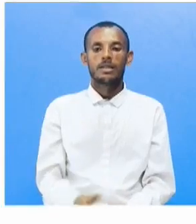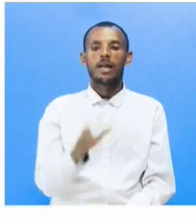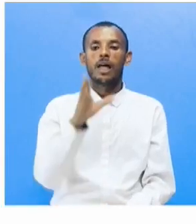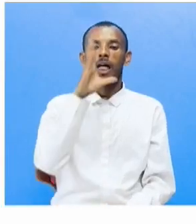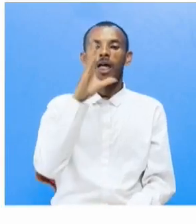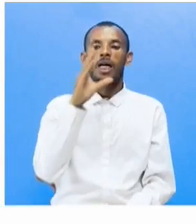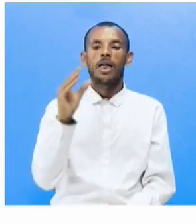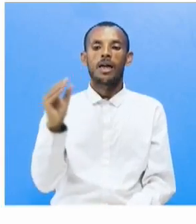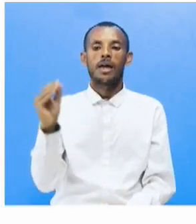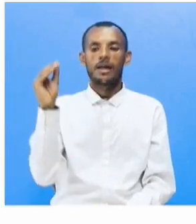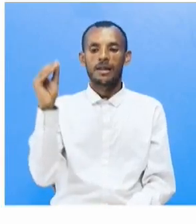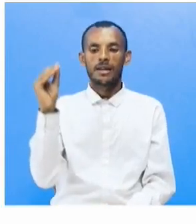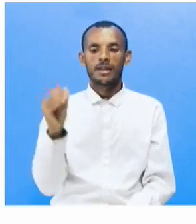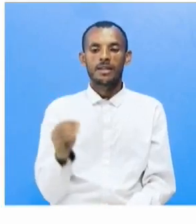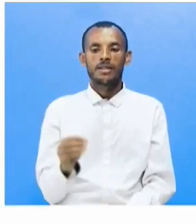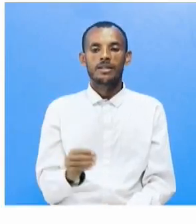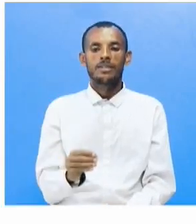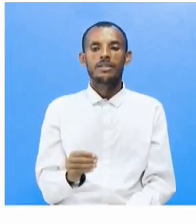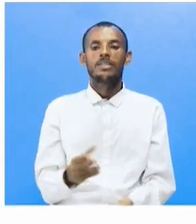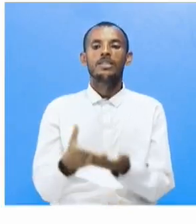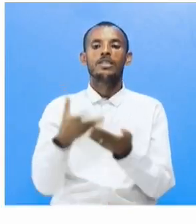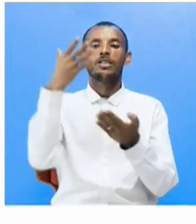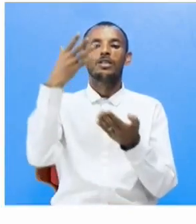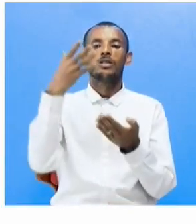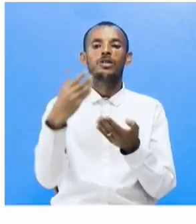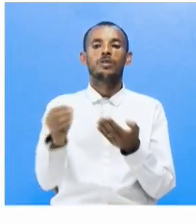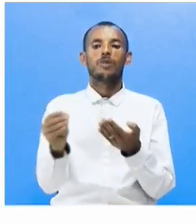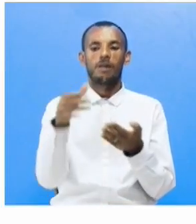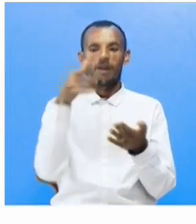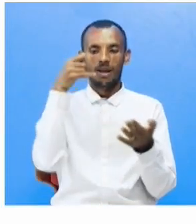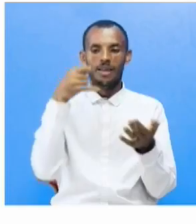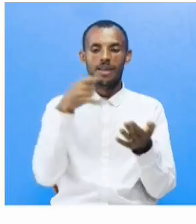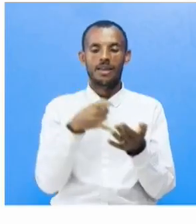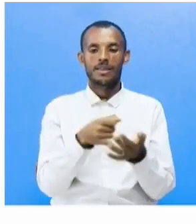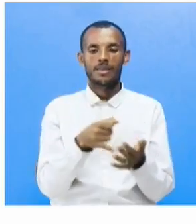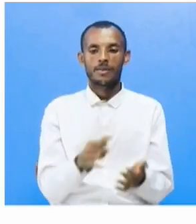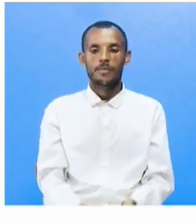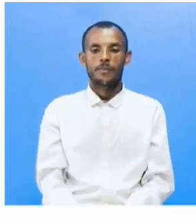and sold it